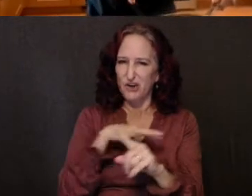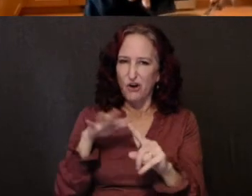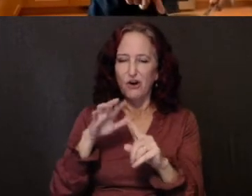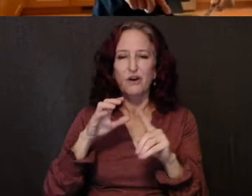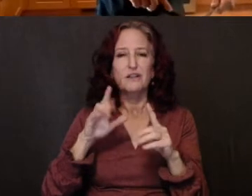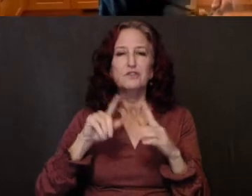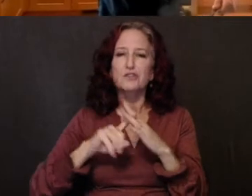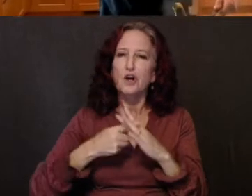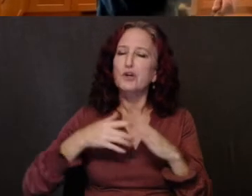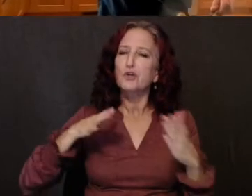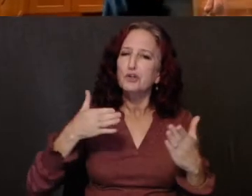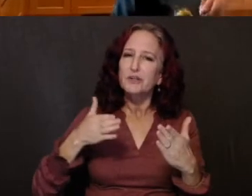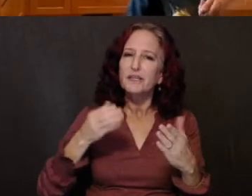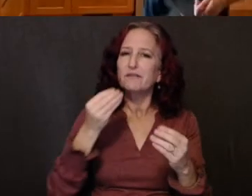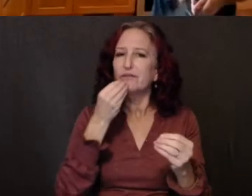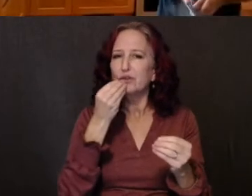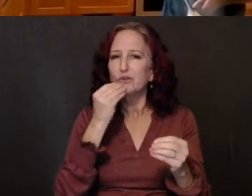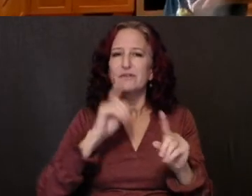started